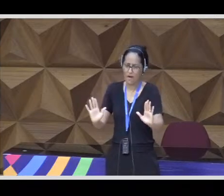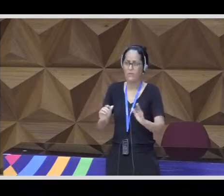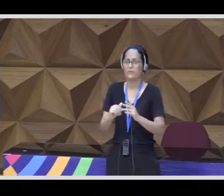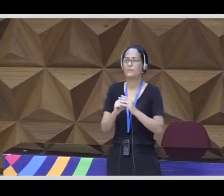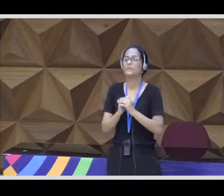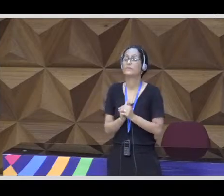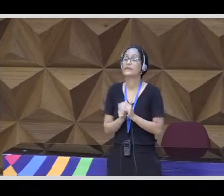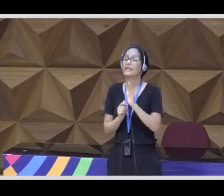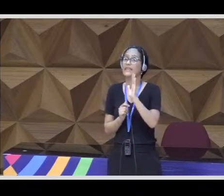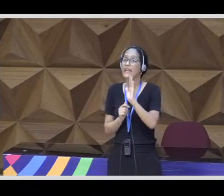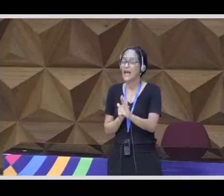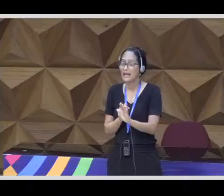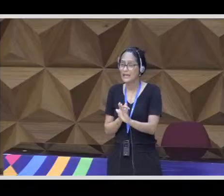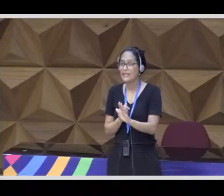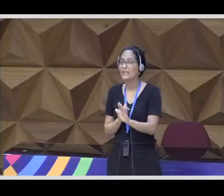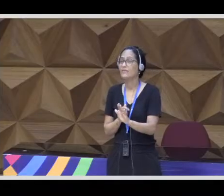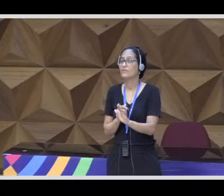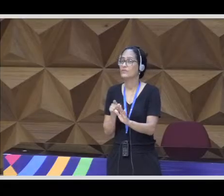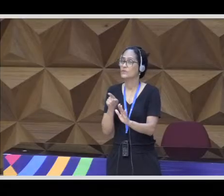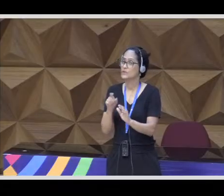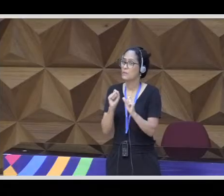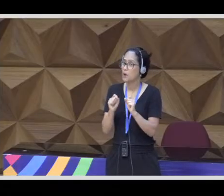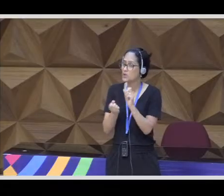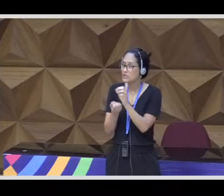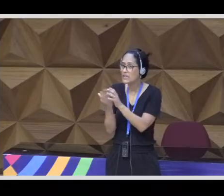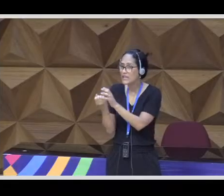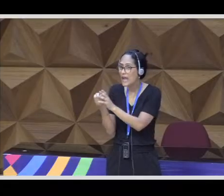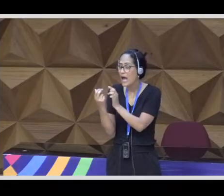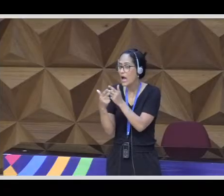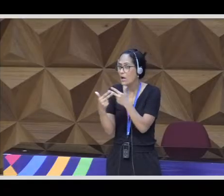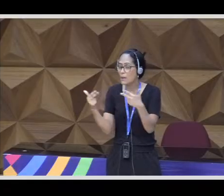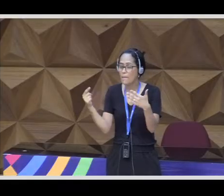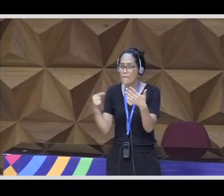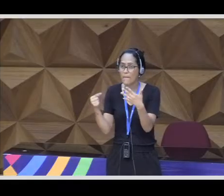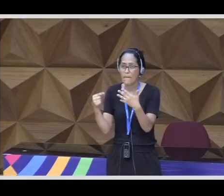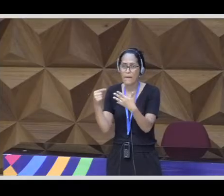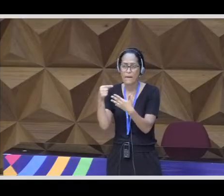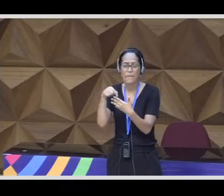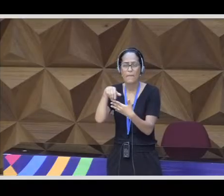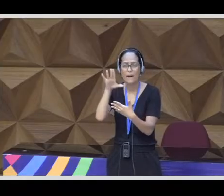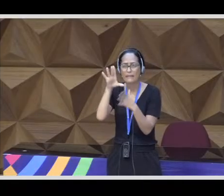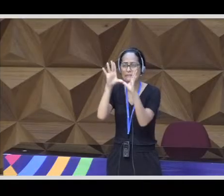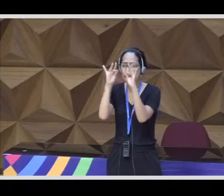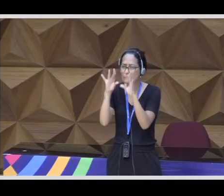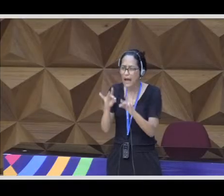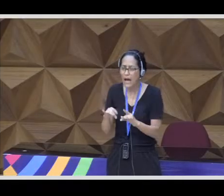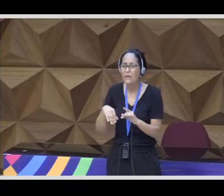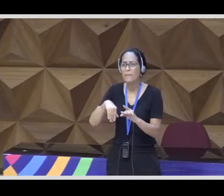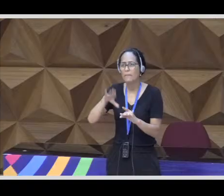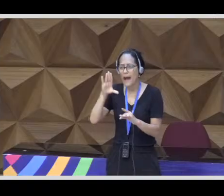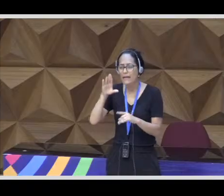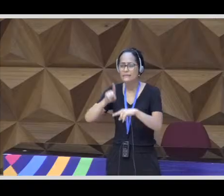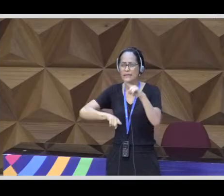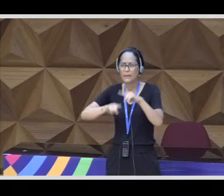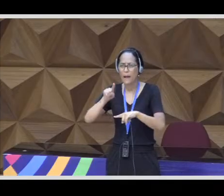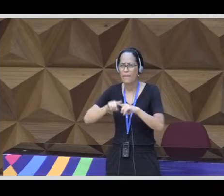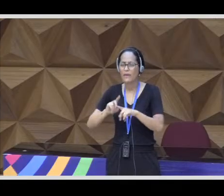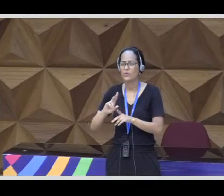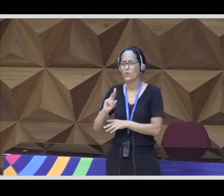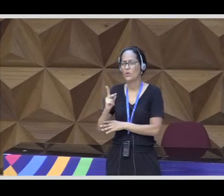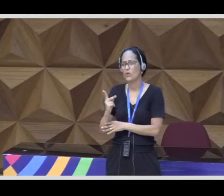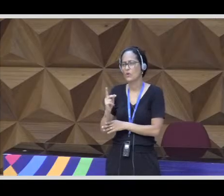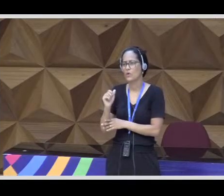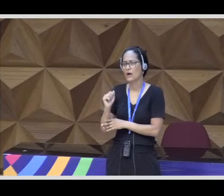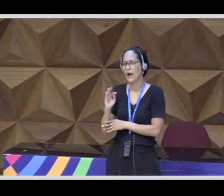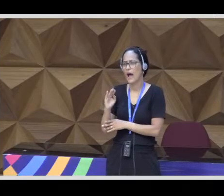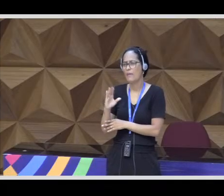more immersive things by having more haptics. And of course, with really good quality 3D sound, then you can also do a